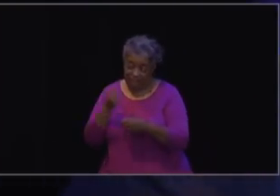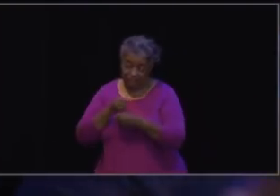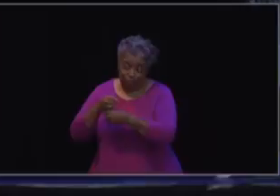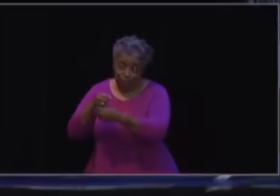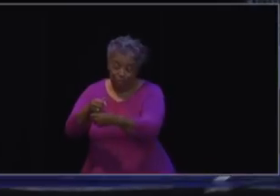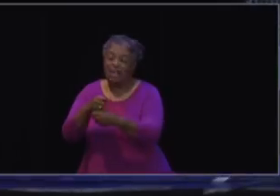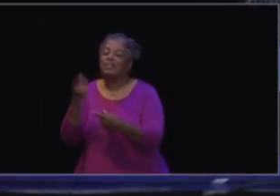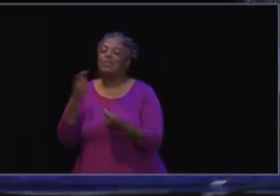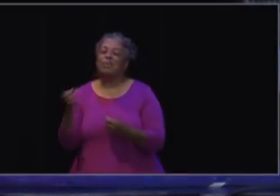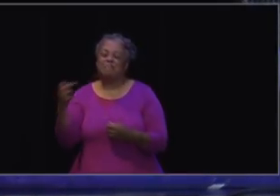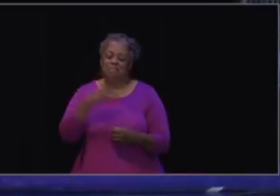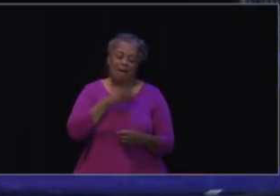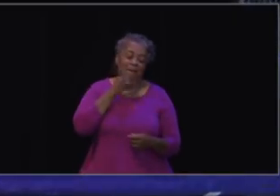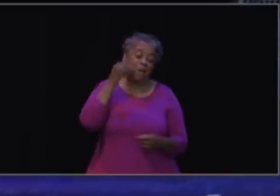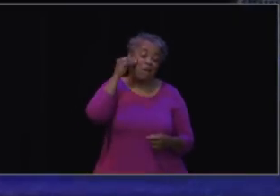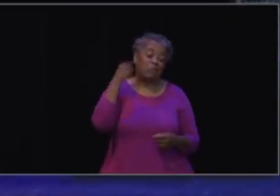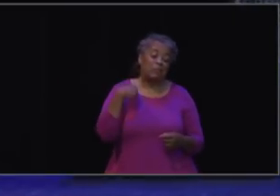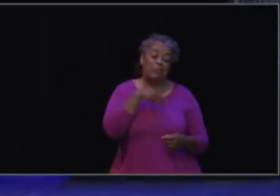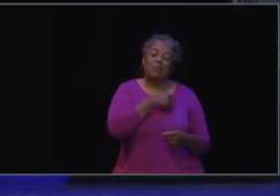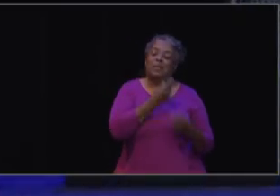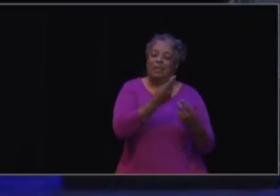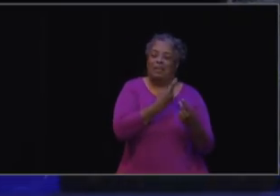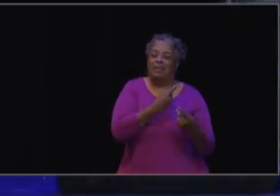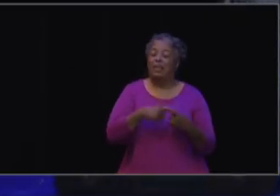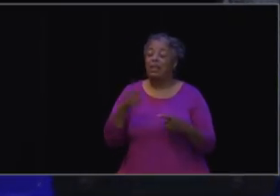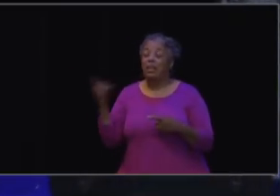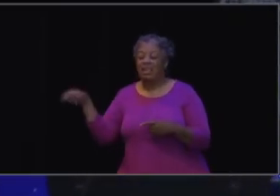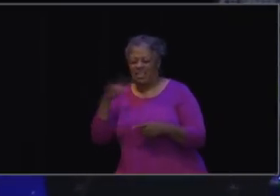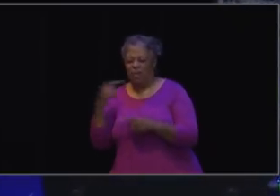me. They will come to curse our